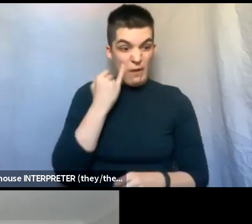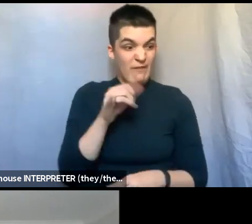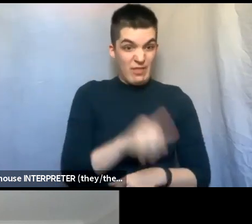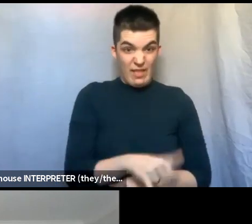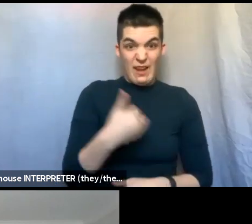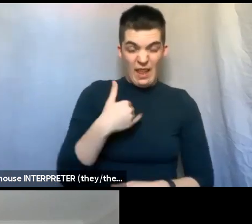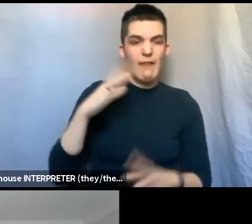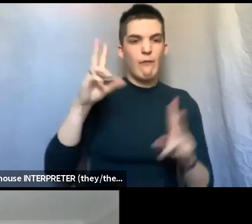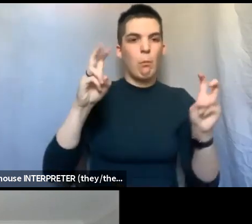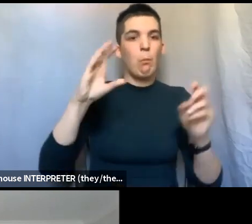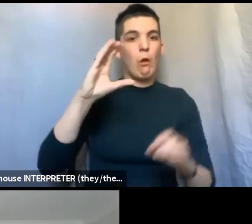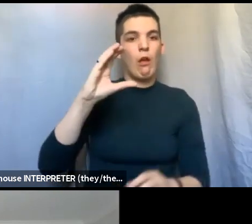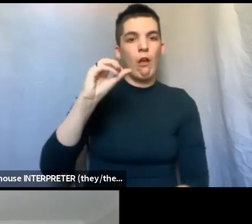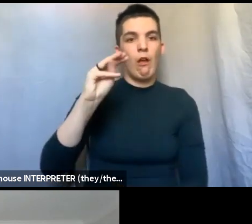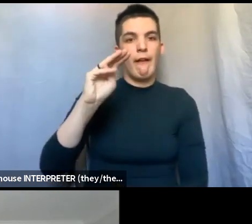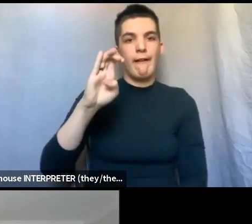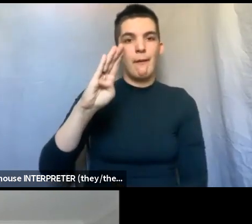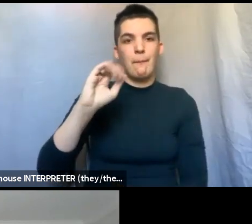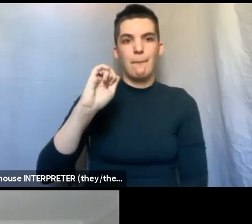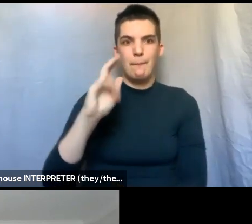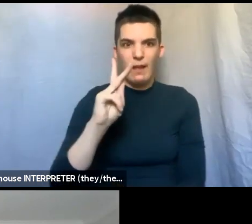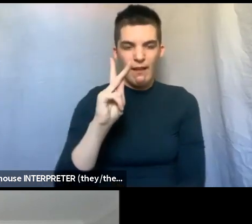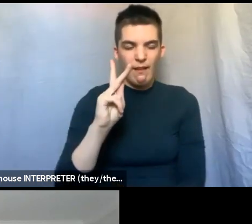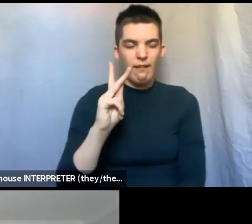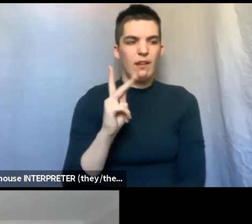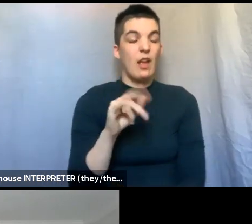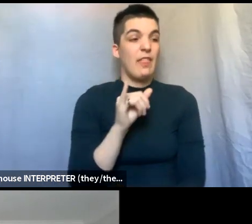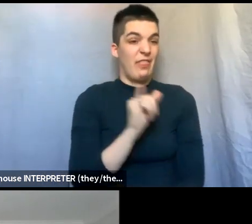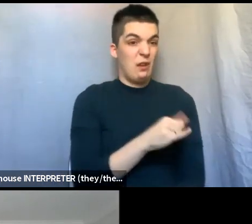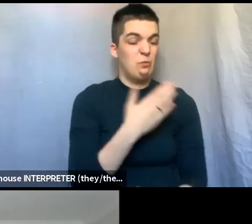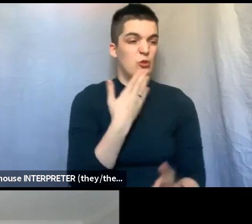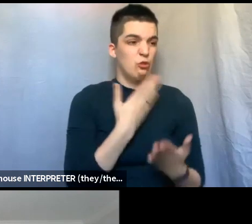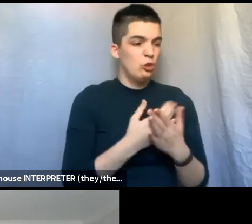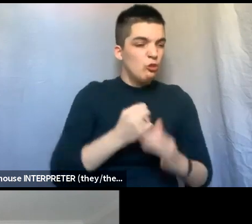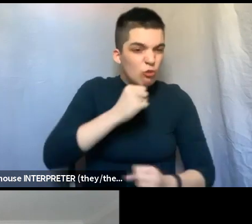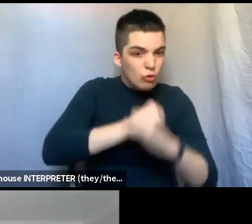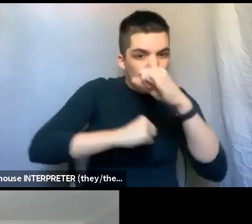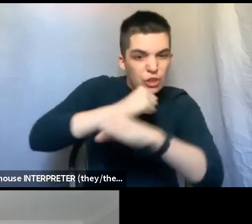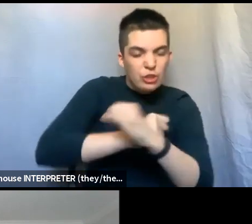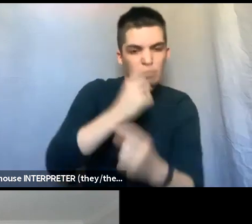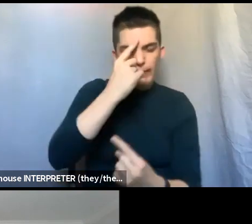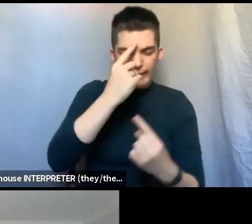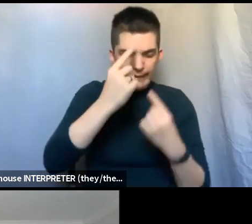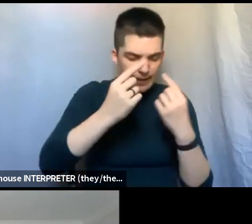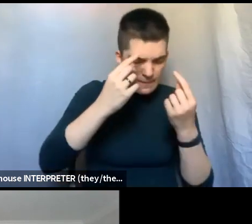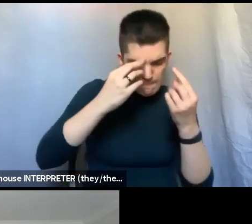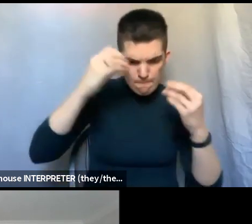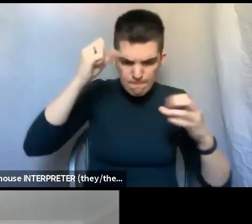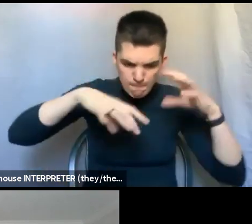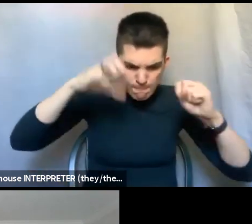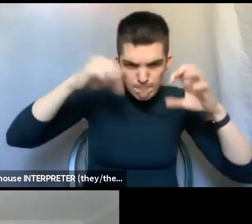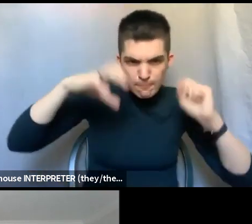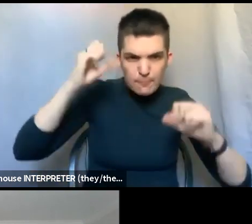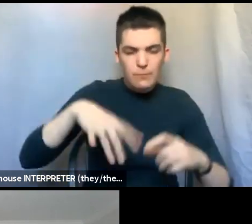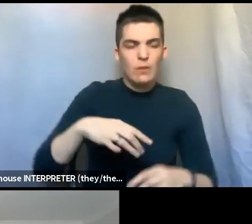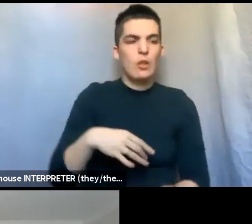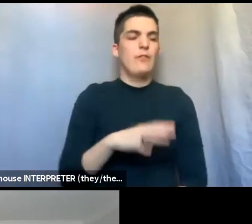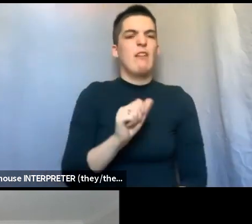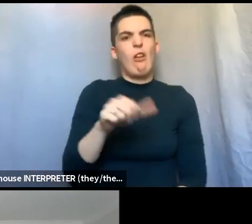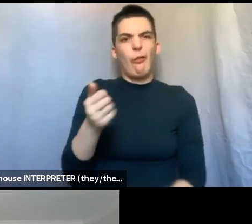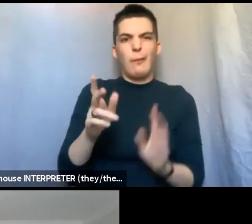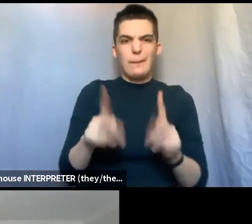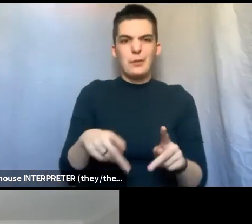and that took some very smart thinking on the part of largely our another person who recently passed away, our